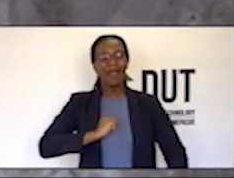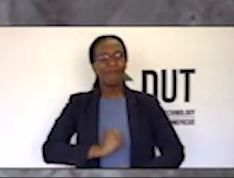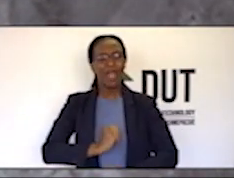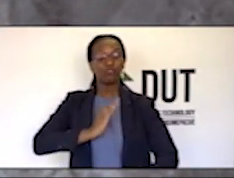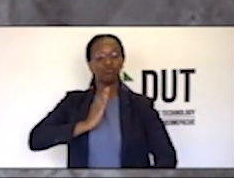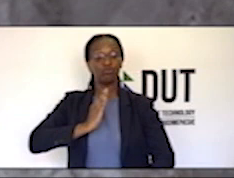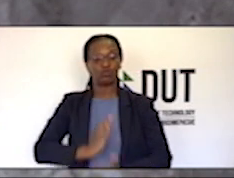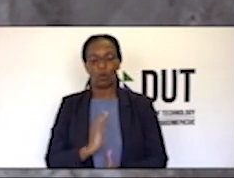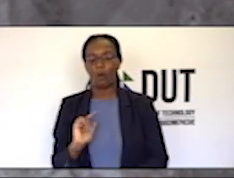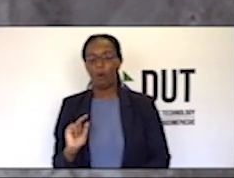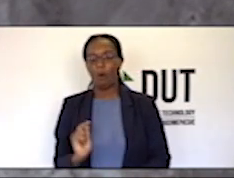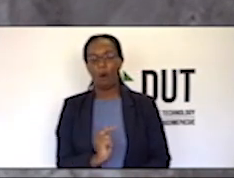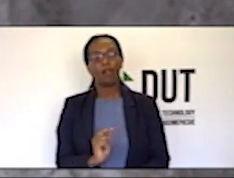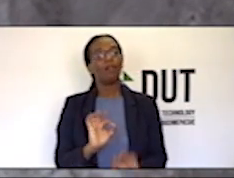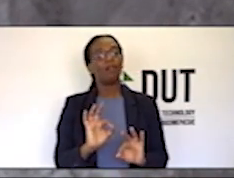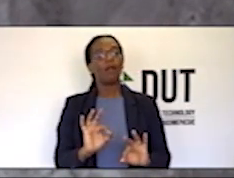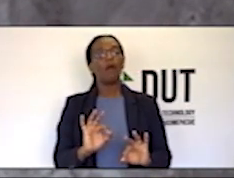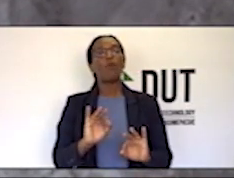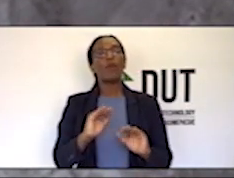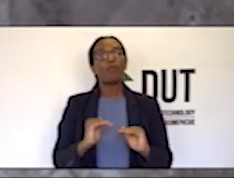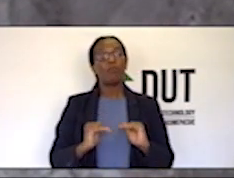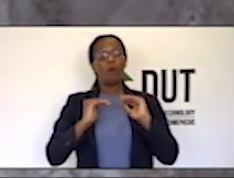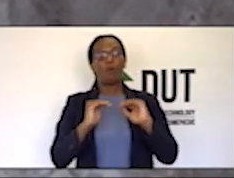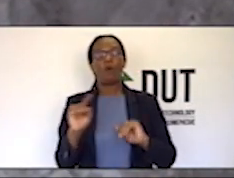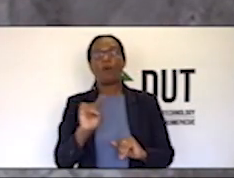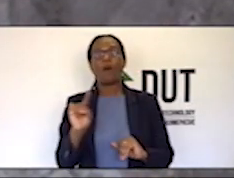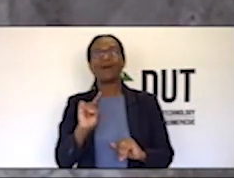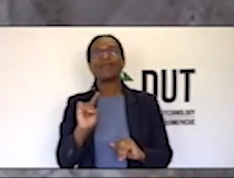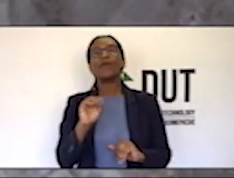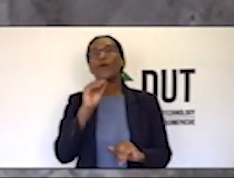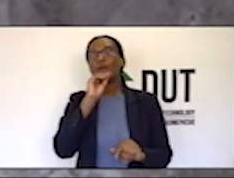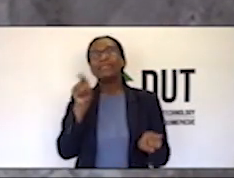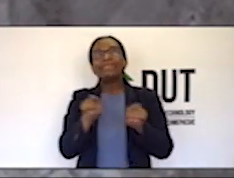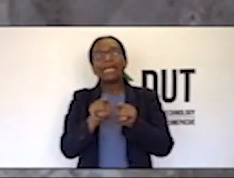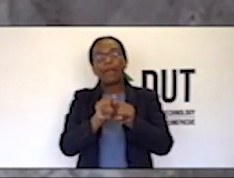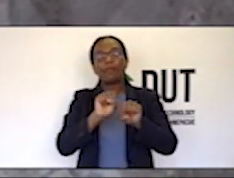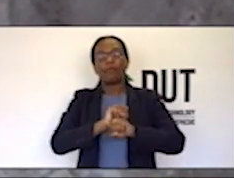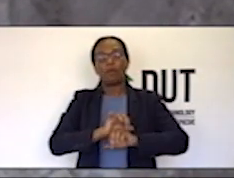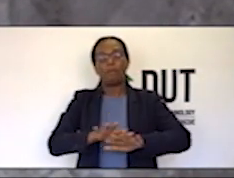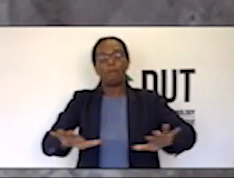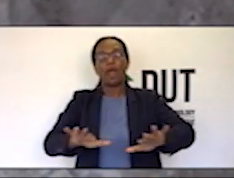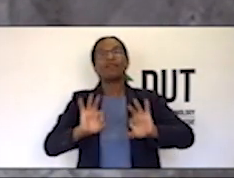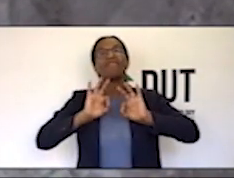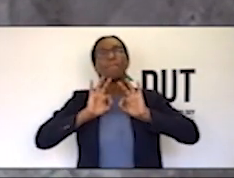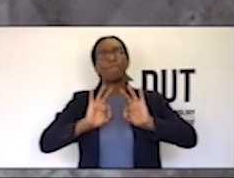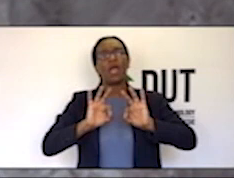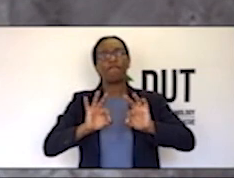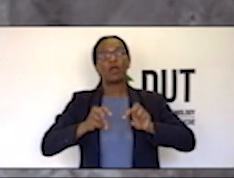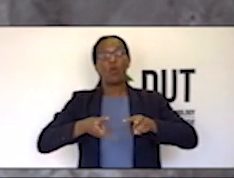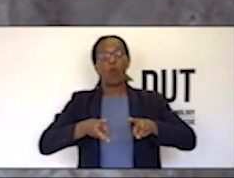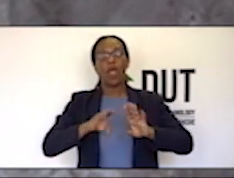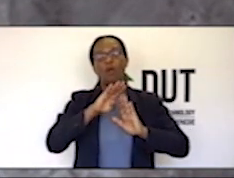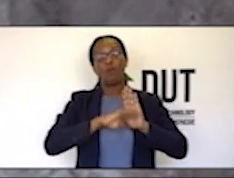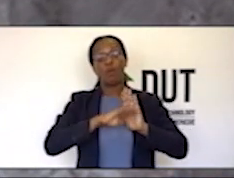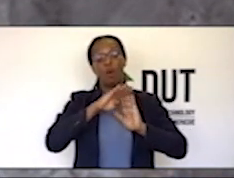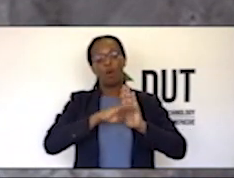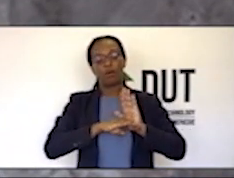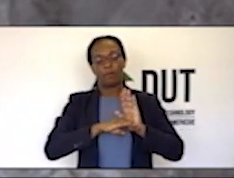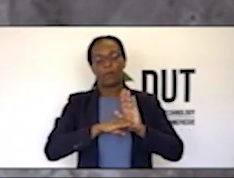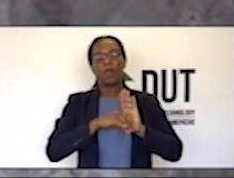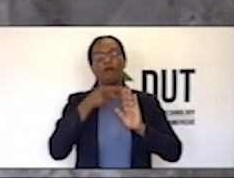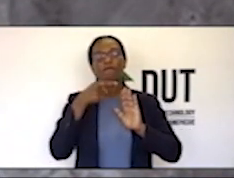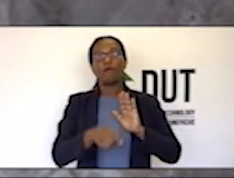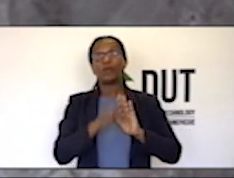ensures that we promote and implement effective programs